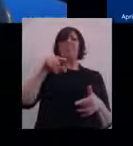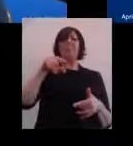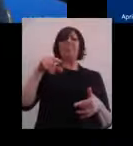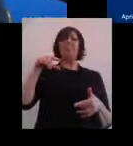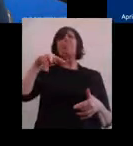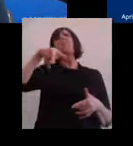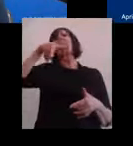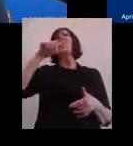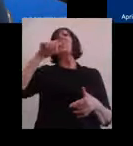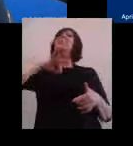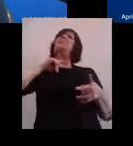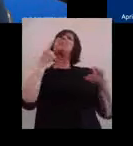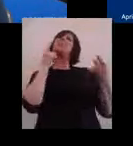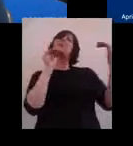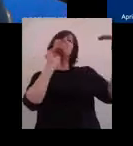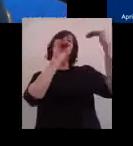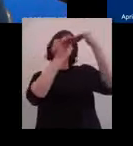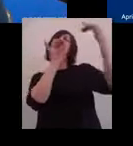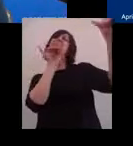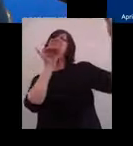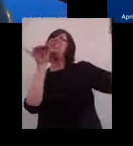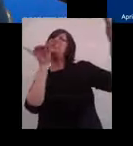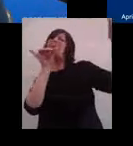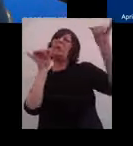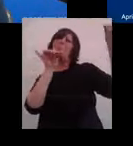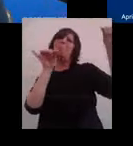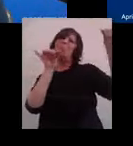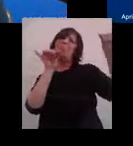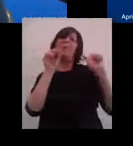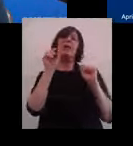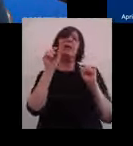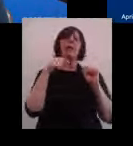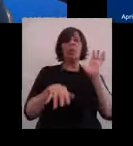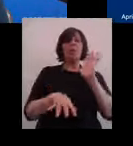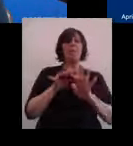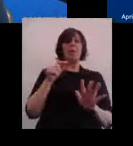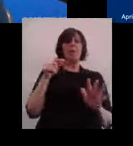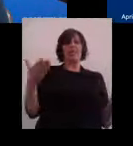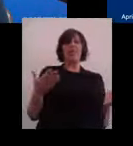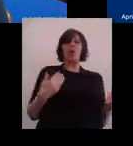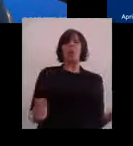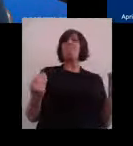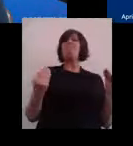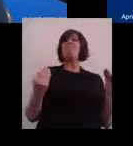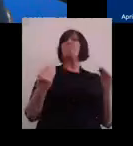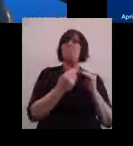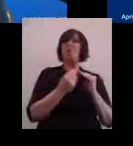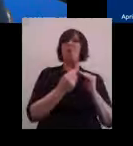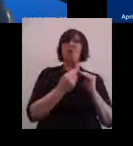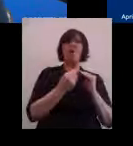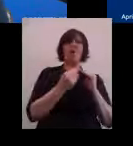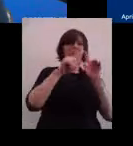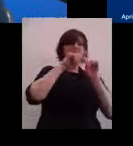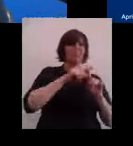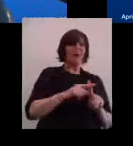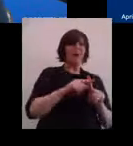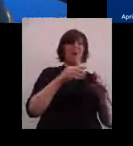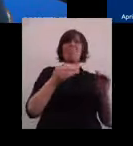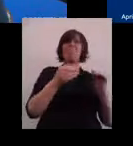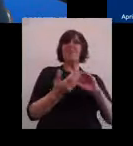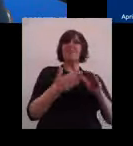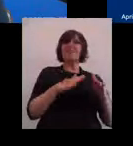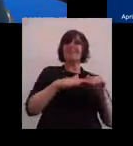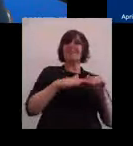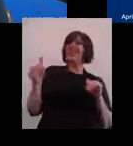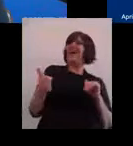comparison there. Unfortunately, what we found out is we have more cases and more deaths than those two regions, which actually have 300,000 on